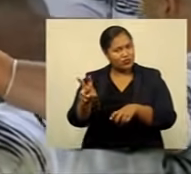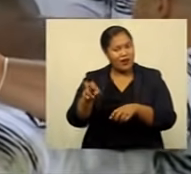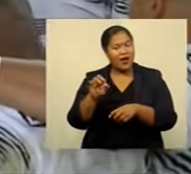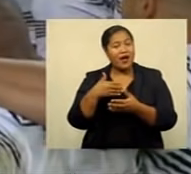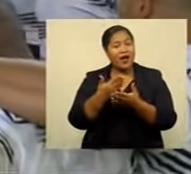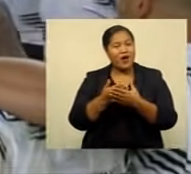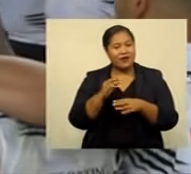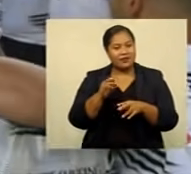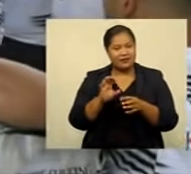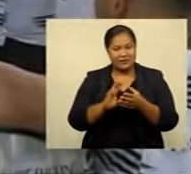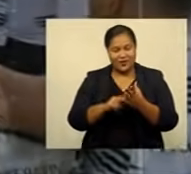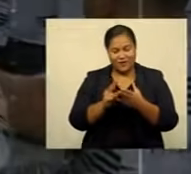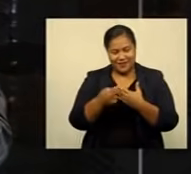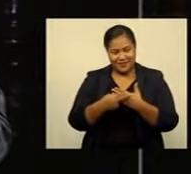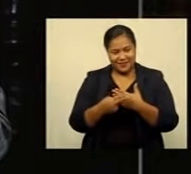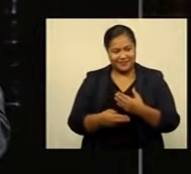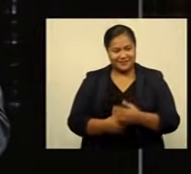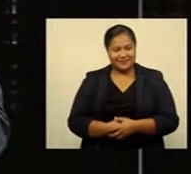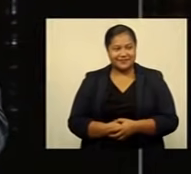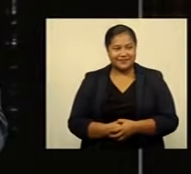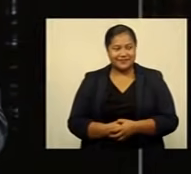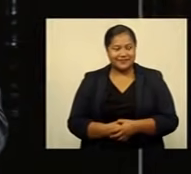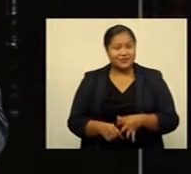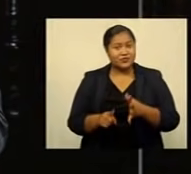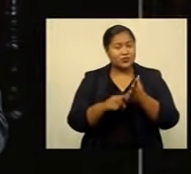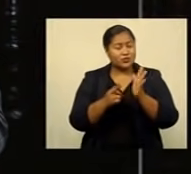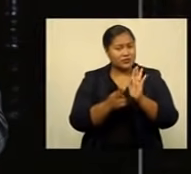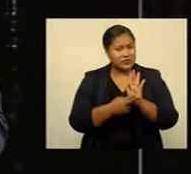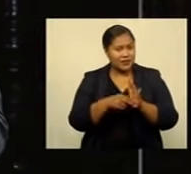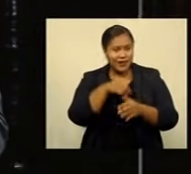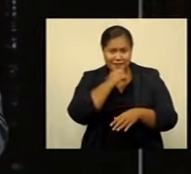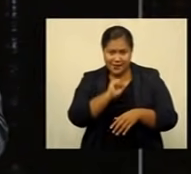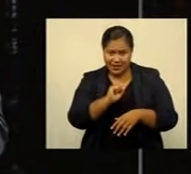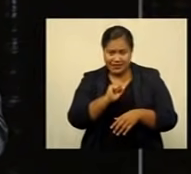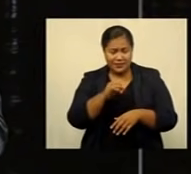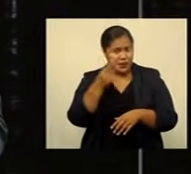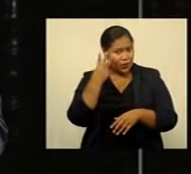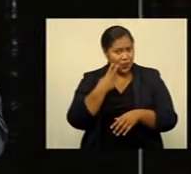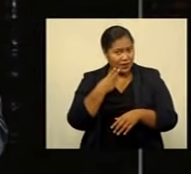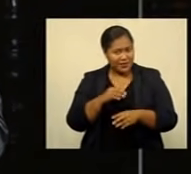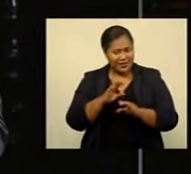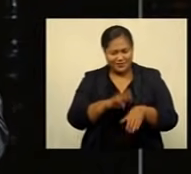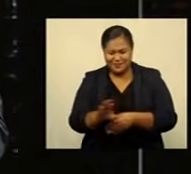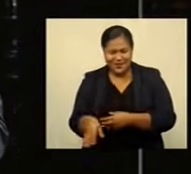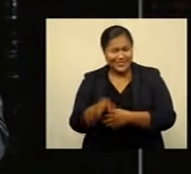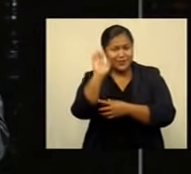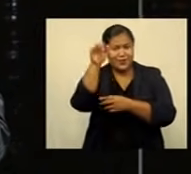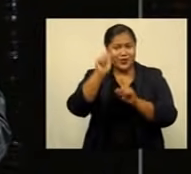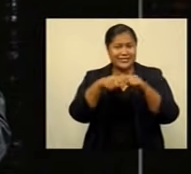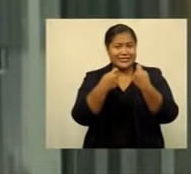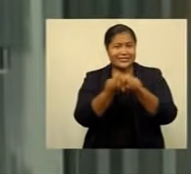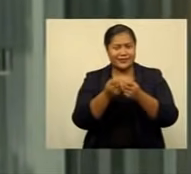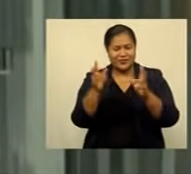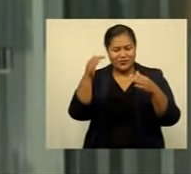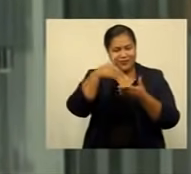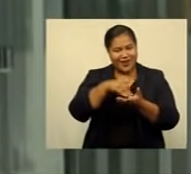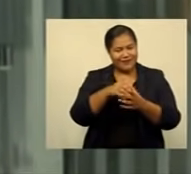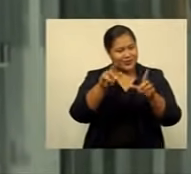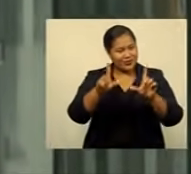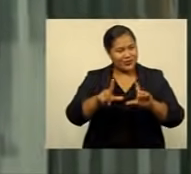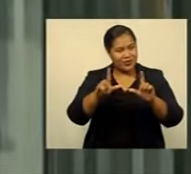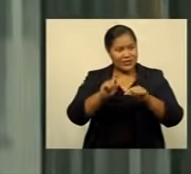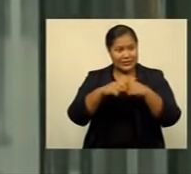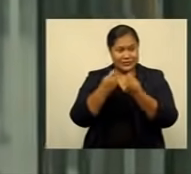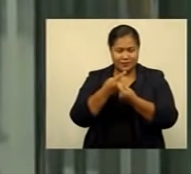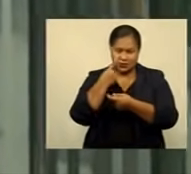Vama, FBC Sports. The United States men's and women's basketball teams have arrived in Tokyo. The teams are looking to maintain